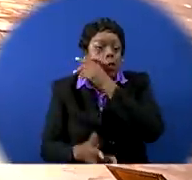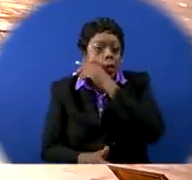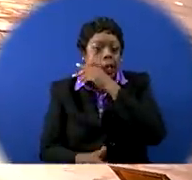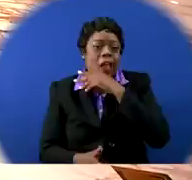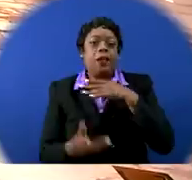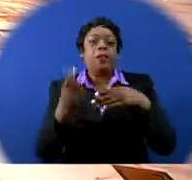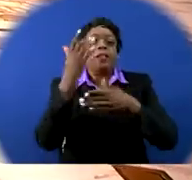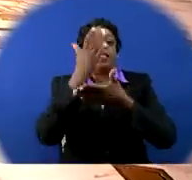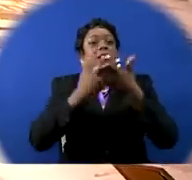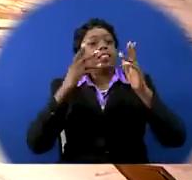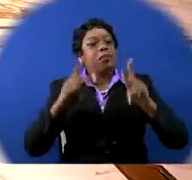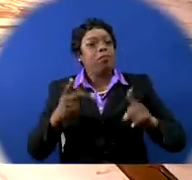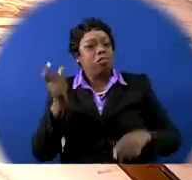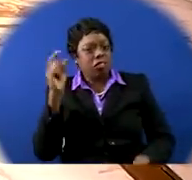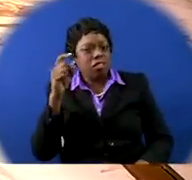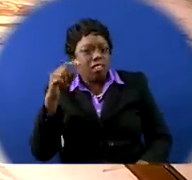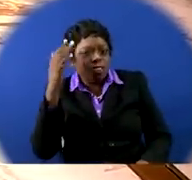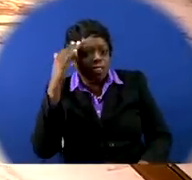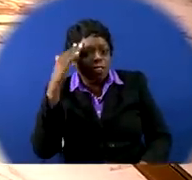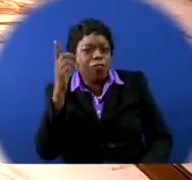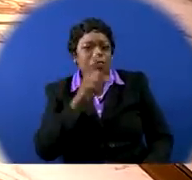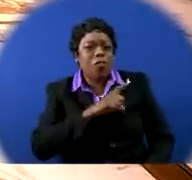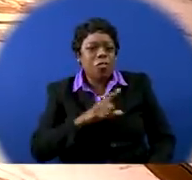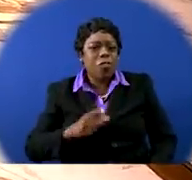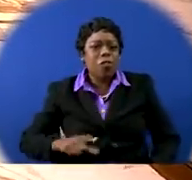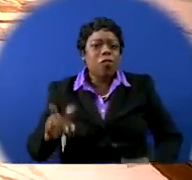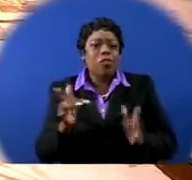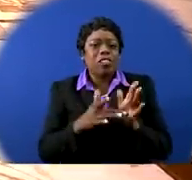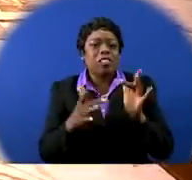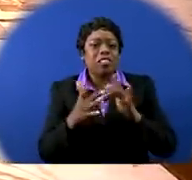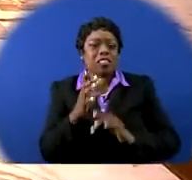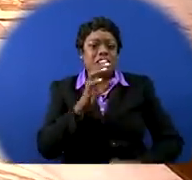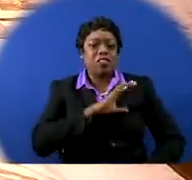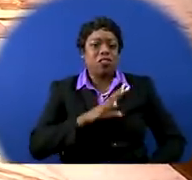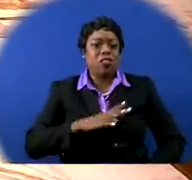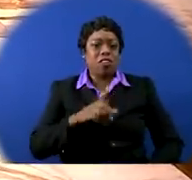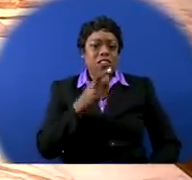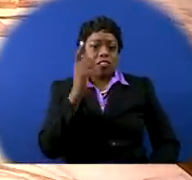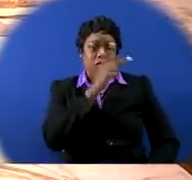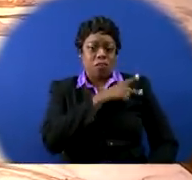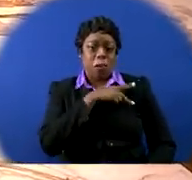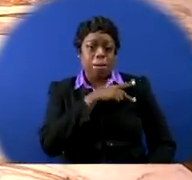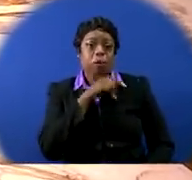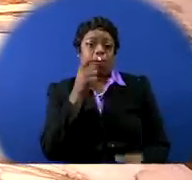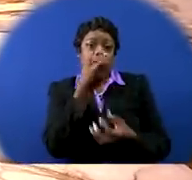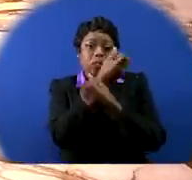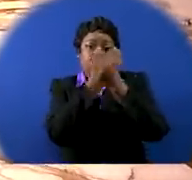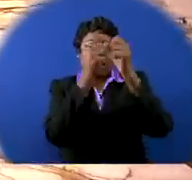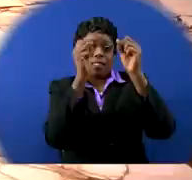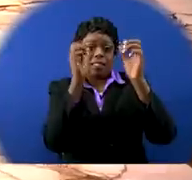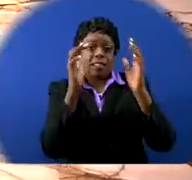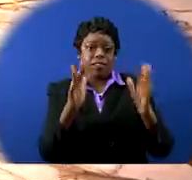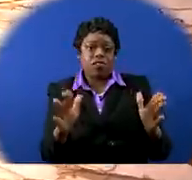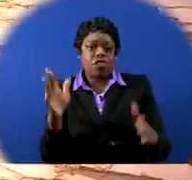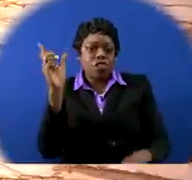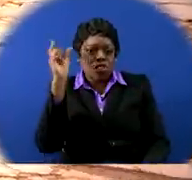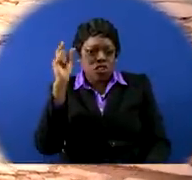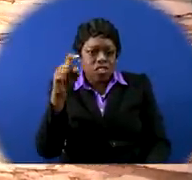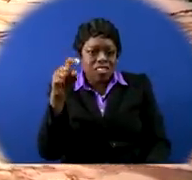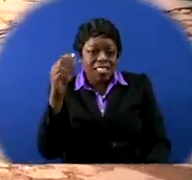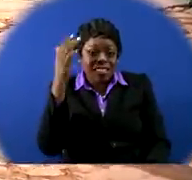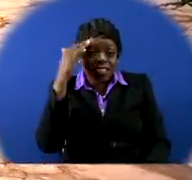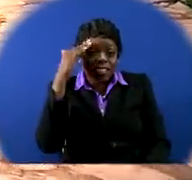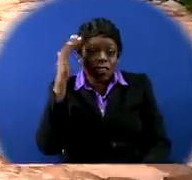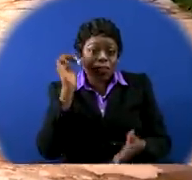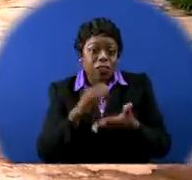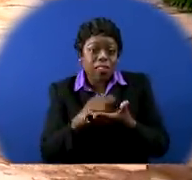Somebody needs to know the Lord Jesus Christ is your personal Savior. Somebody needs to know that this Savior of ours is available to every